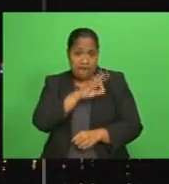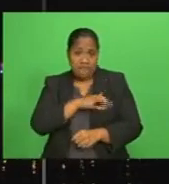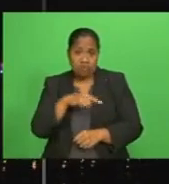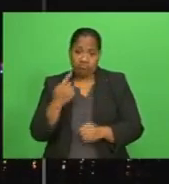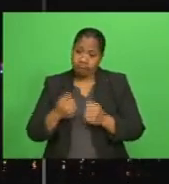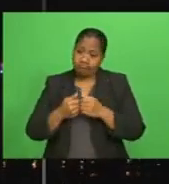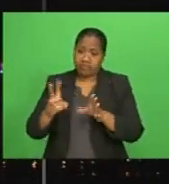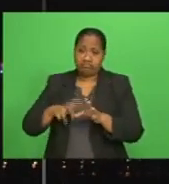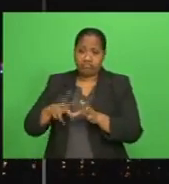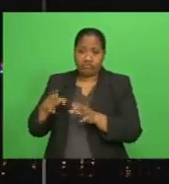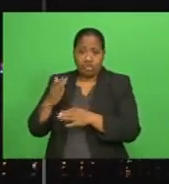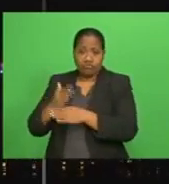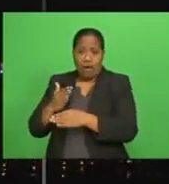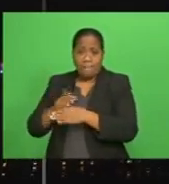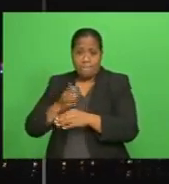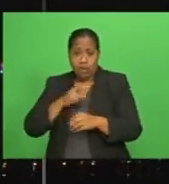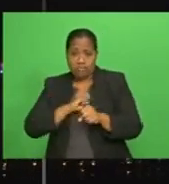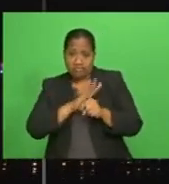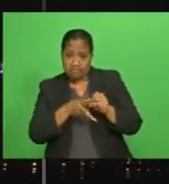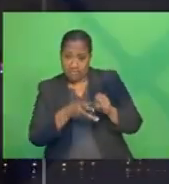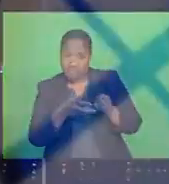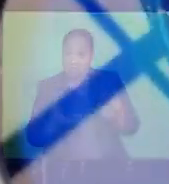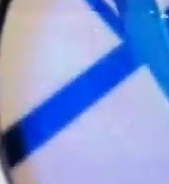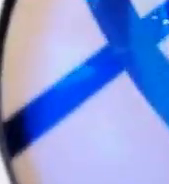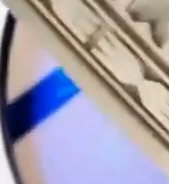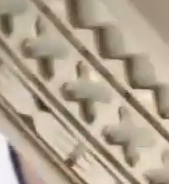their jobs due to COVID-19?